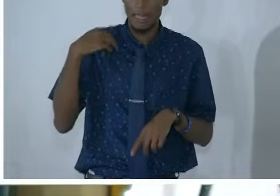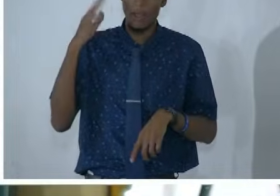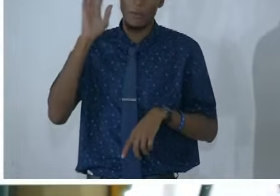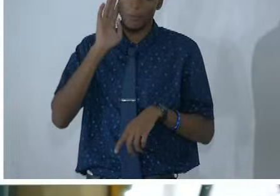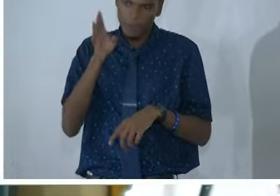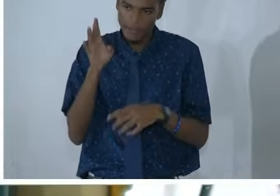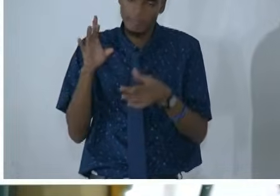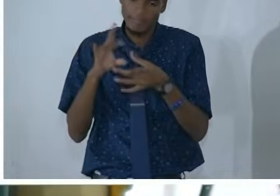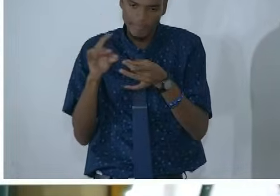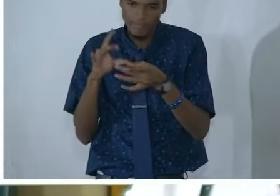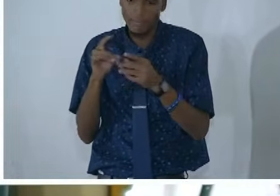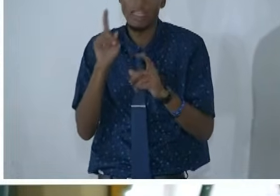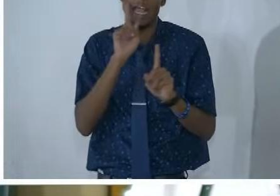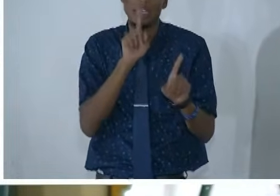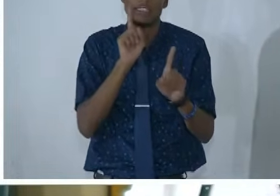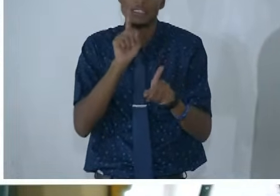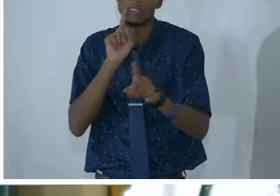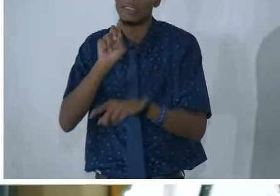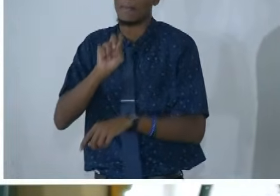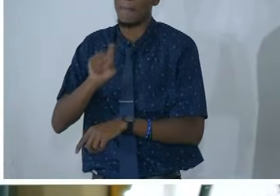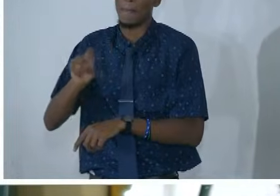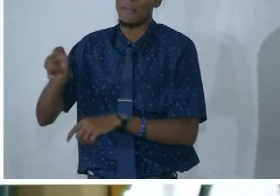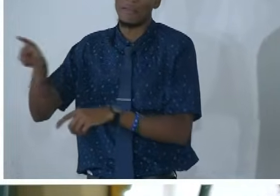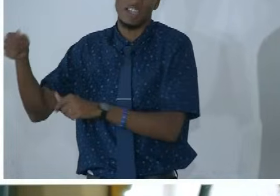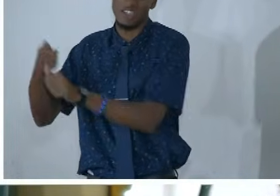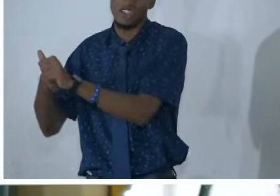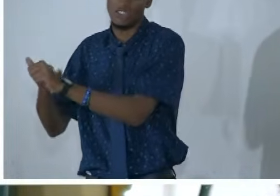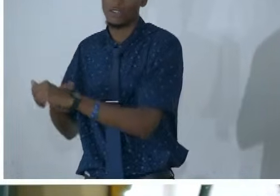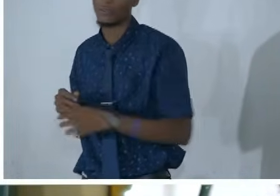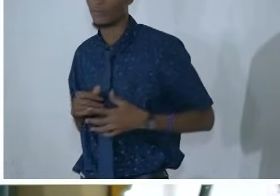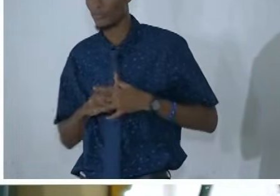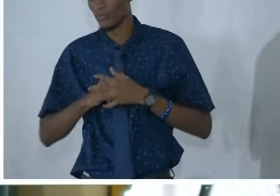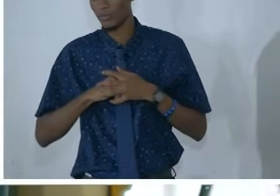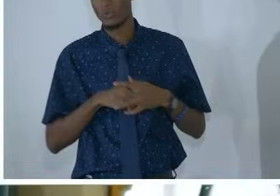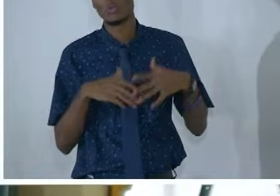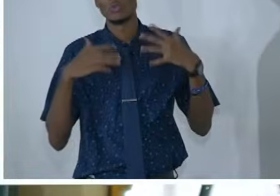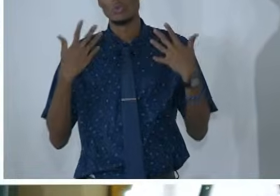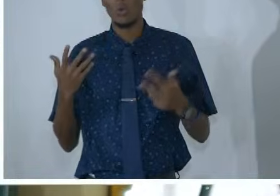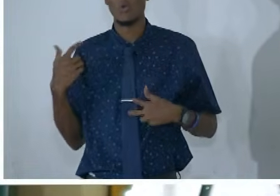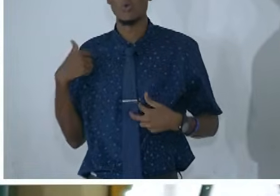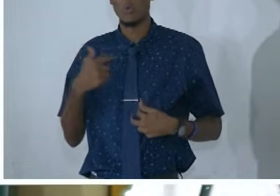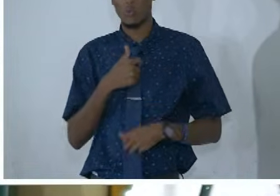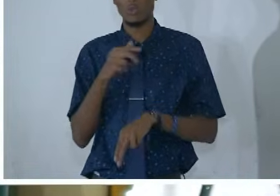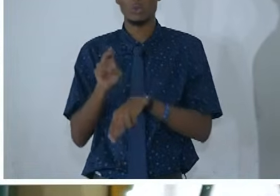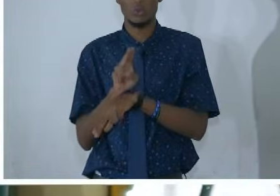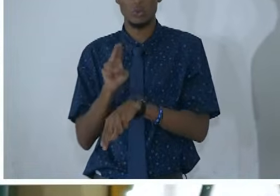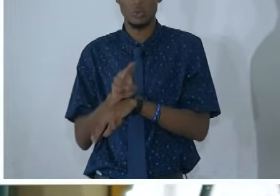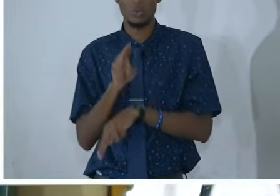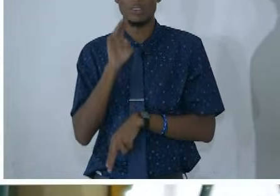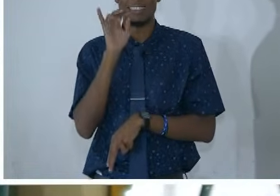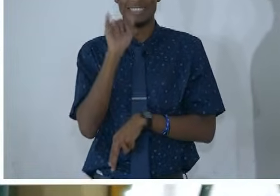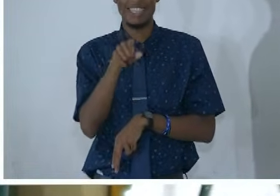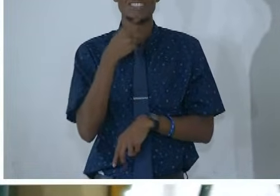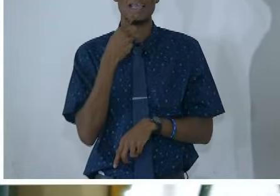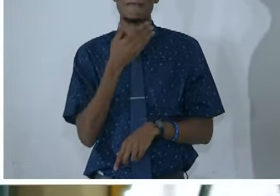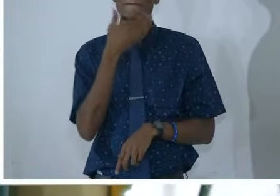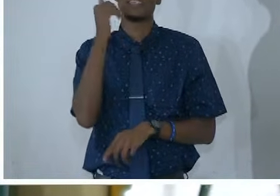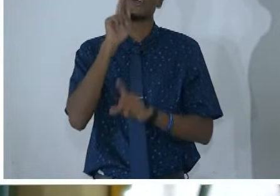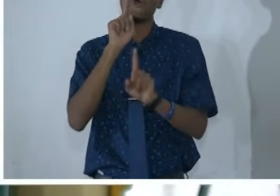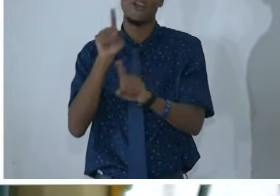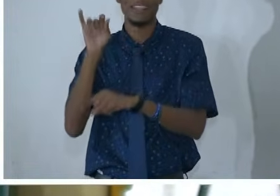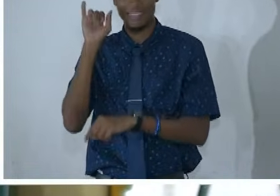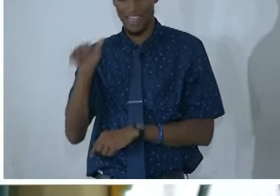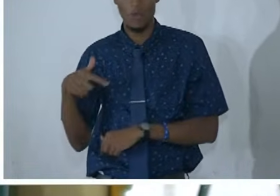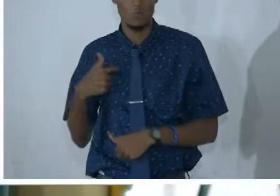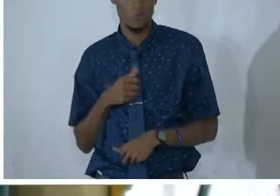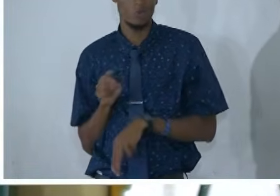opposition spokesperson. So, members, it's not either or. We are using vested orders as right now.